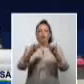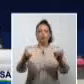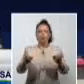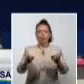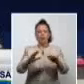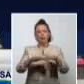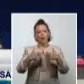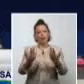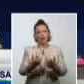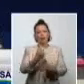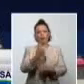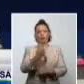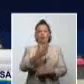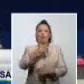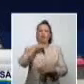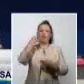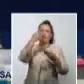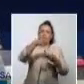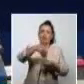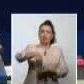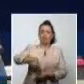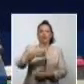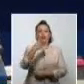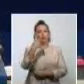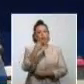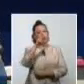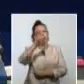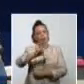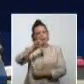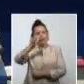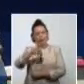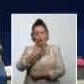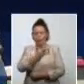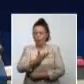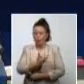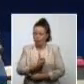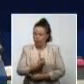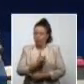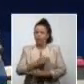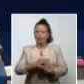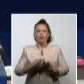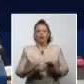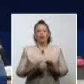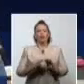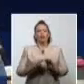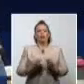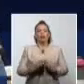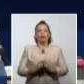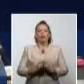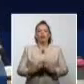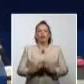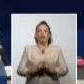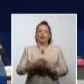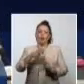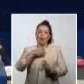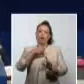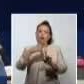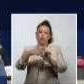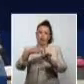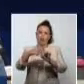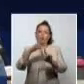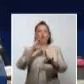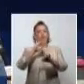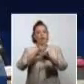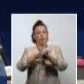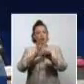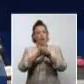informing about the passing of patients, in this case, two patients that had been diagnosed with COVID 19. And we